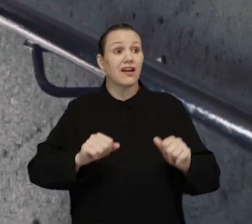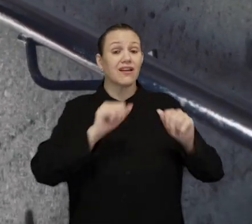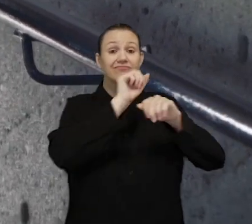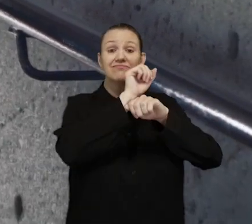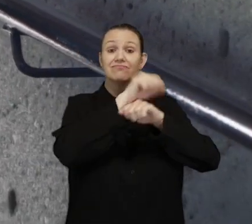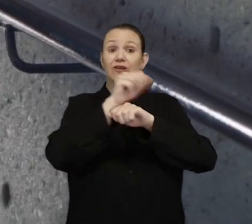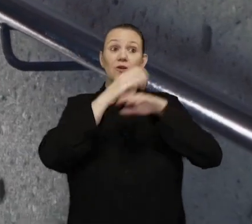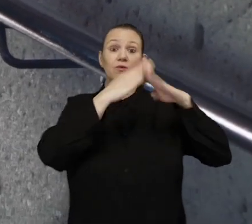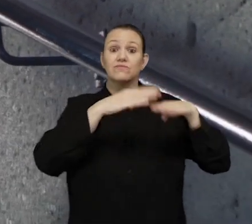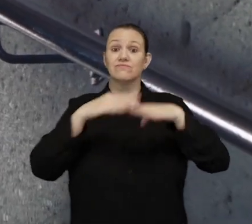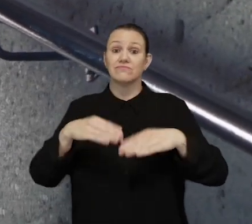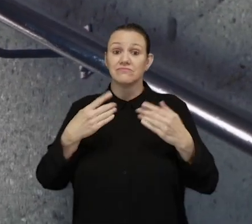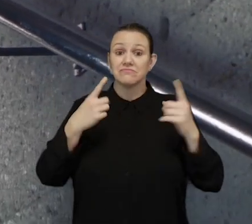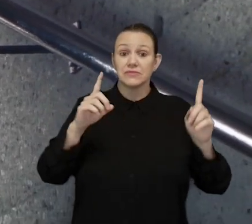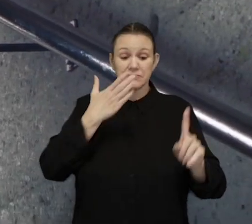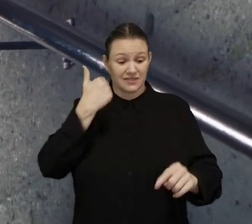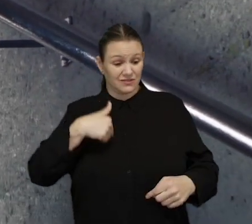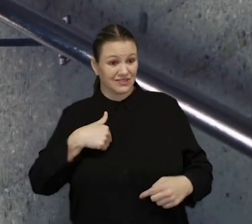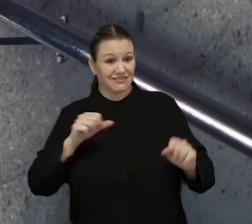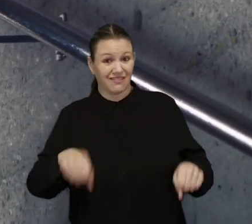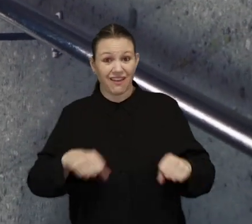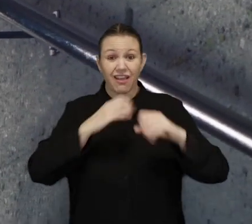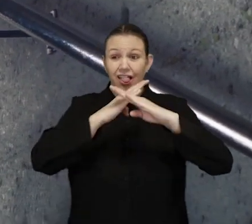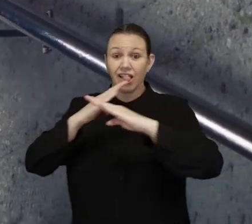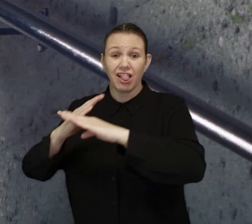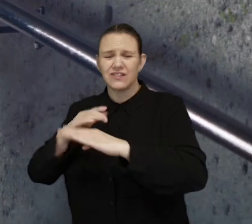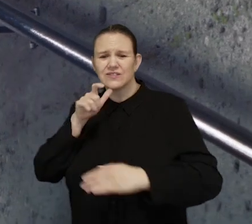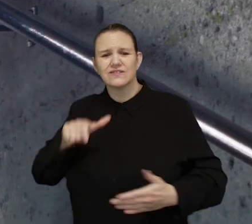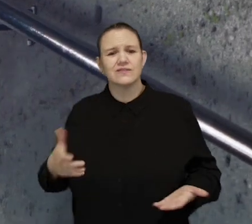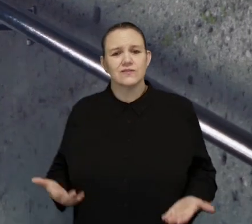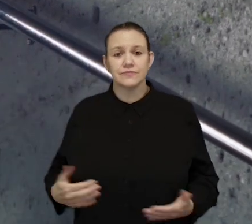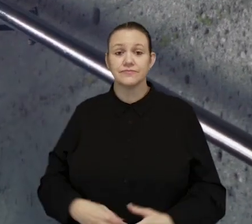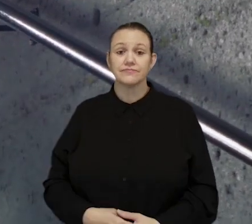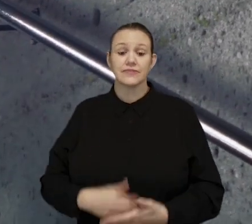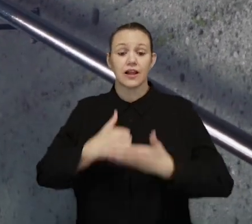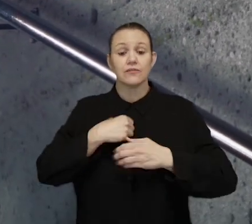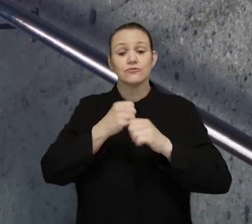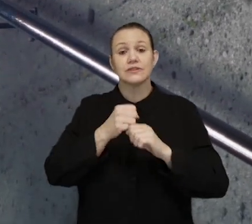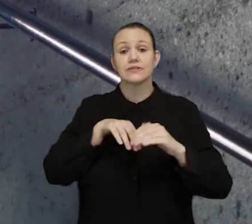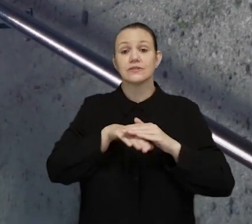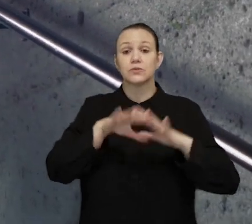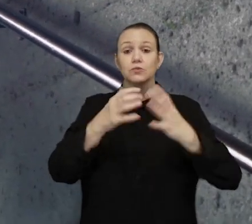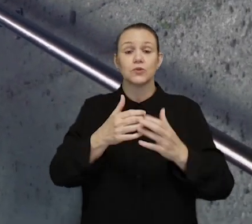lot, but just because we can, doesn't mean we should have to. Help create an